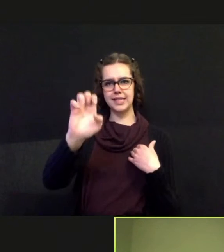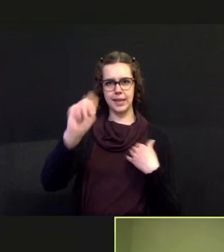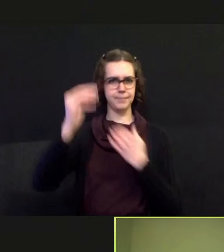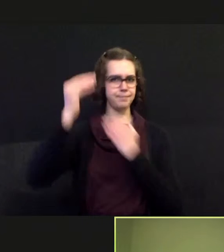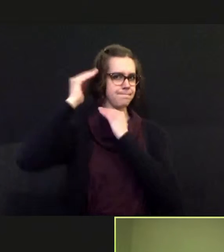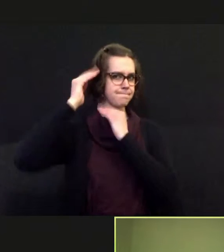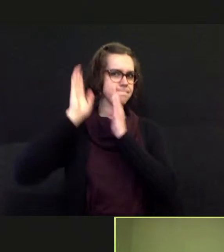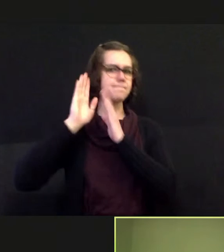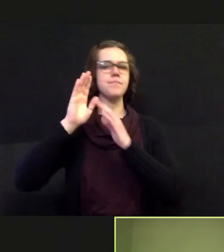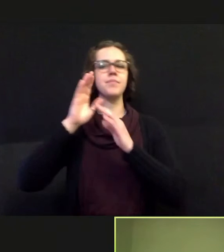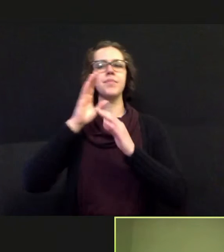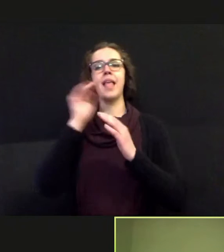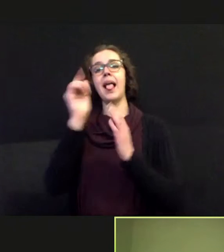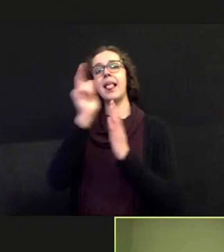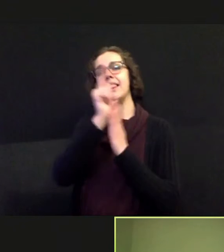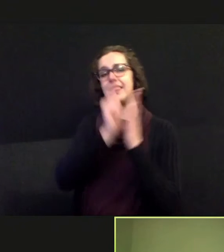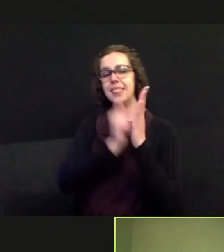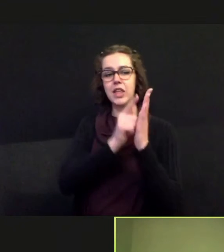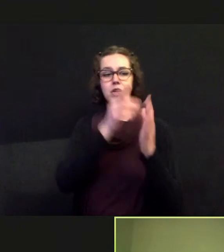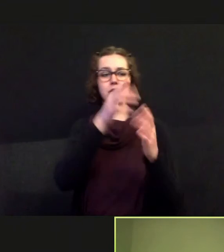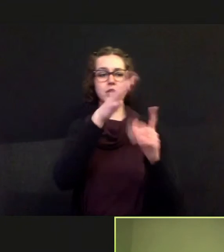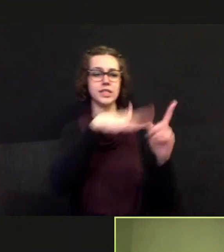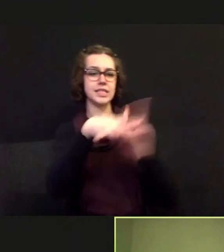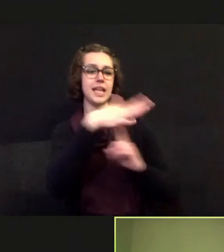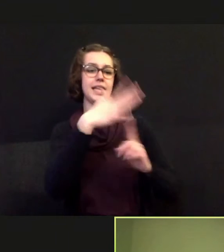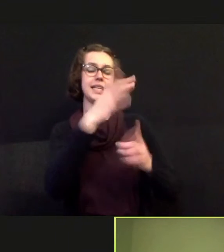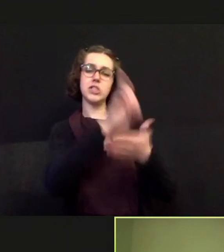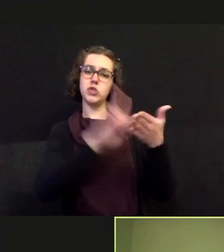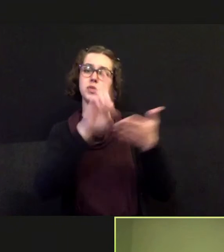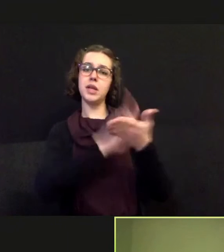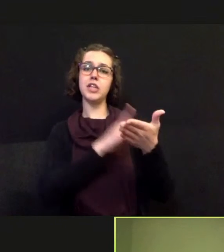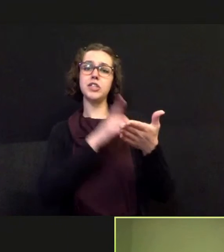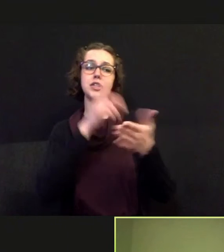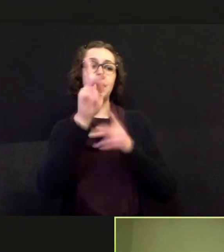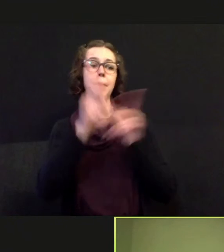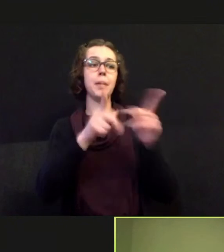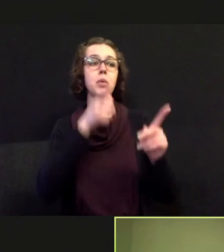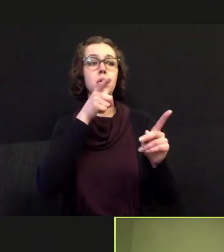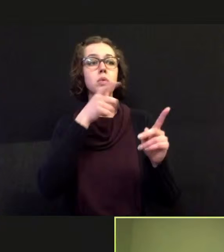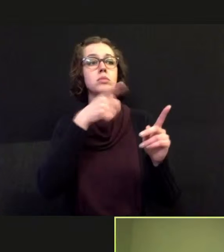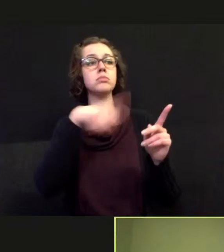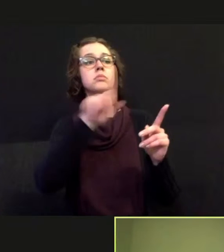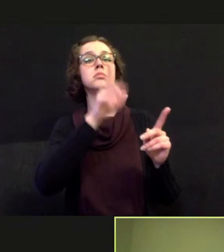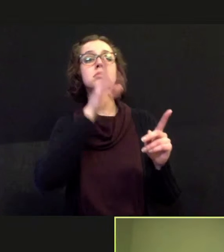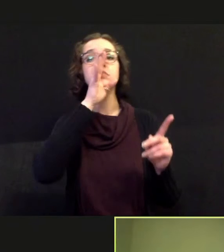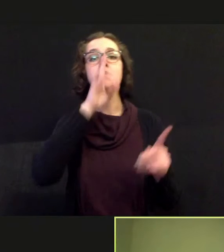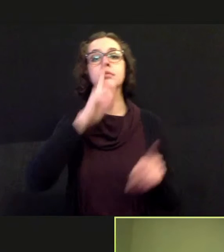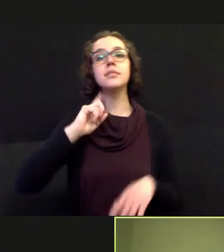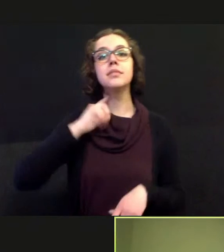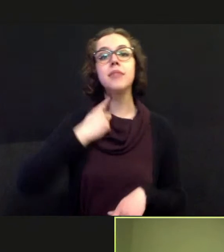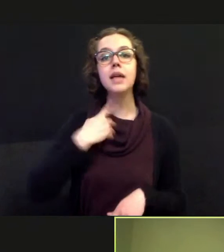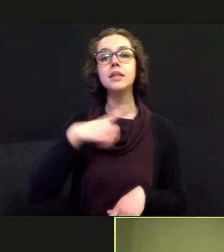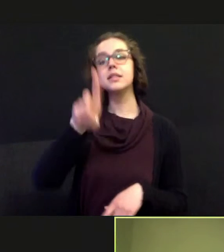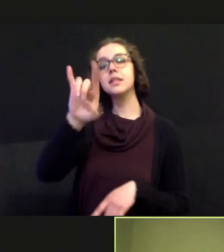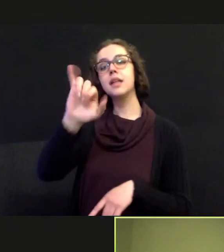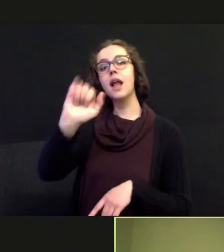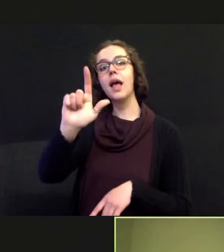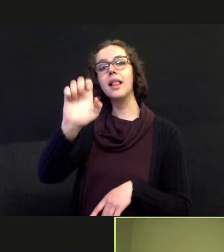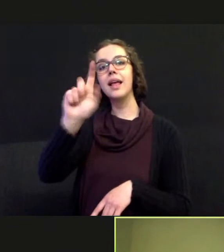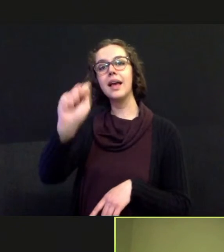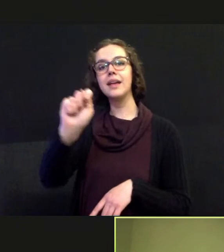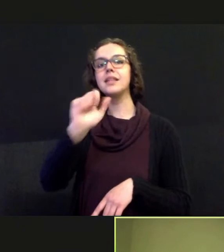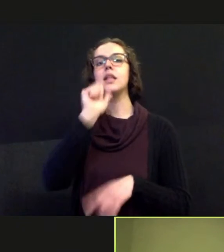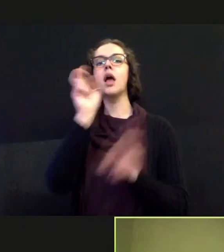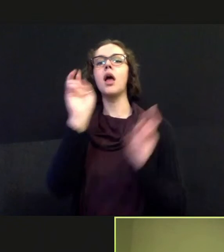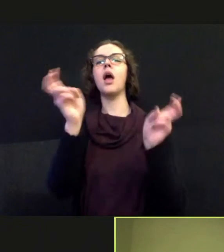linguistic discrimination against people who use dialects that are considered non-standard.